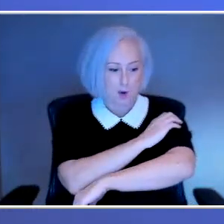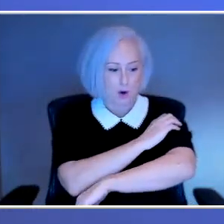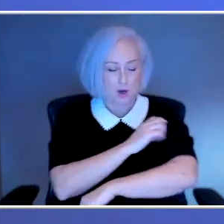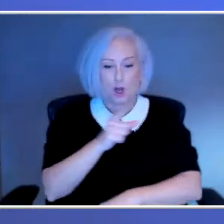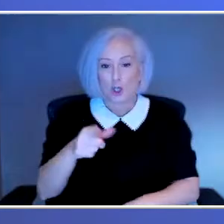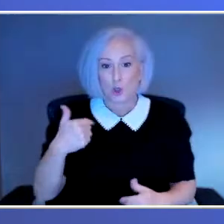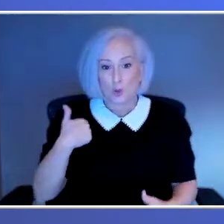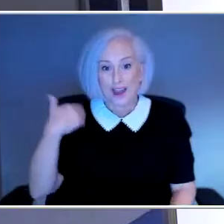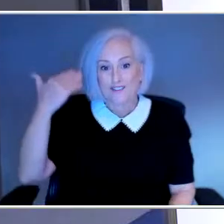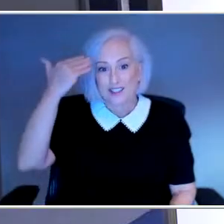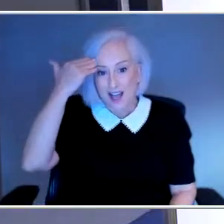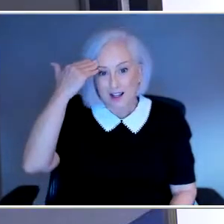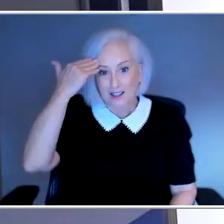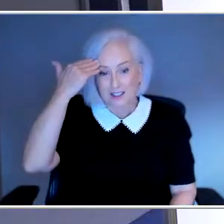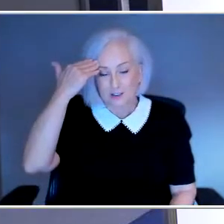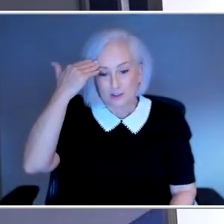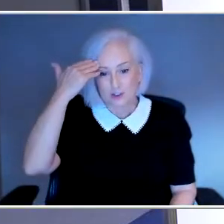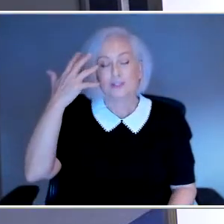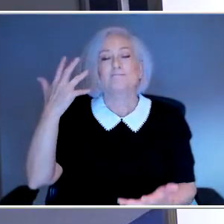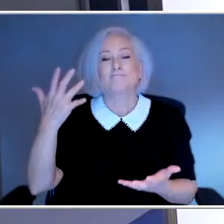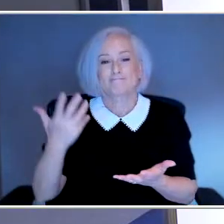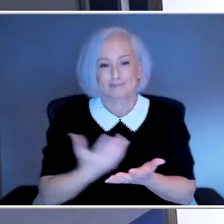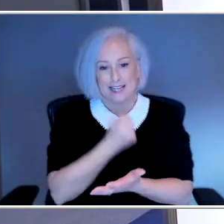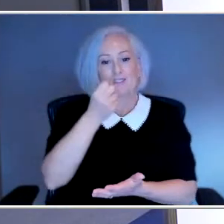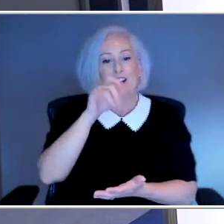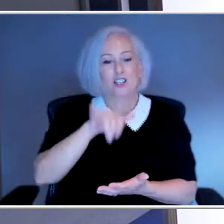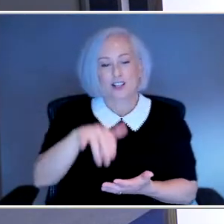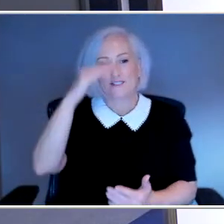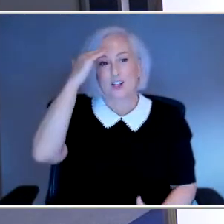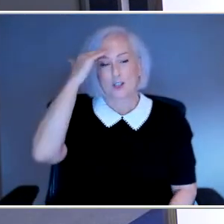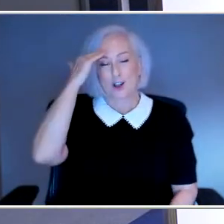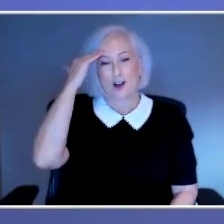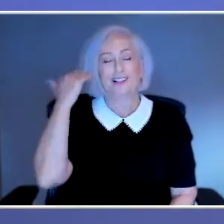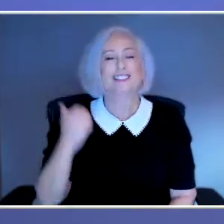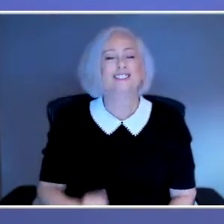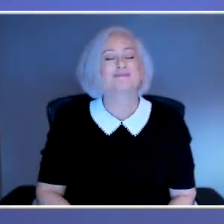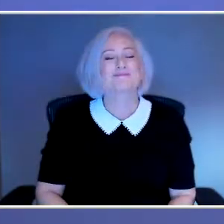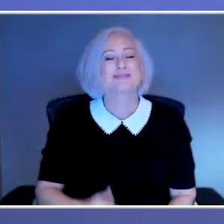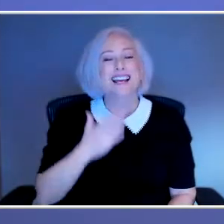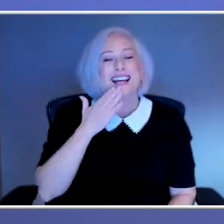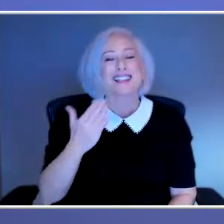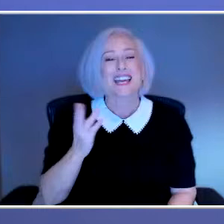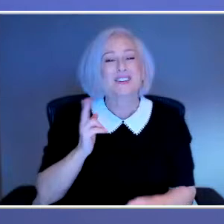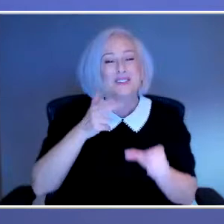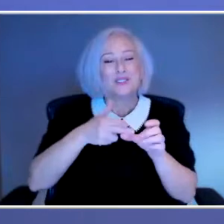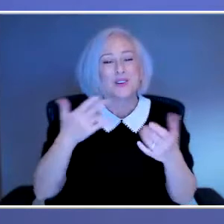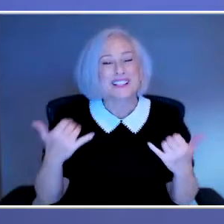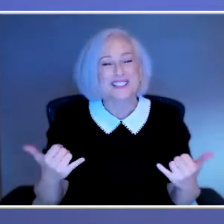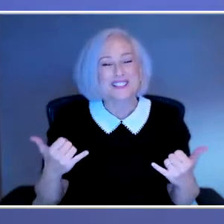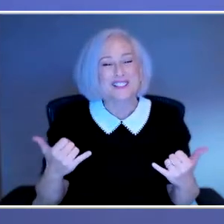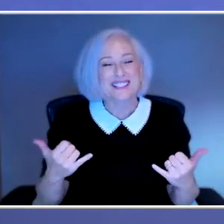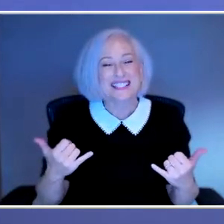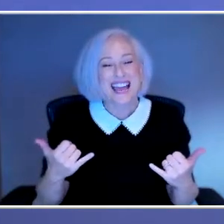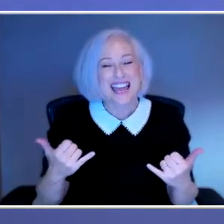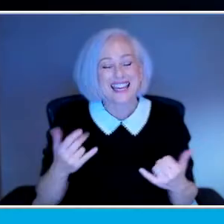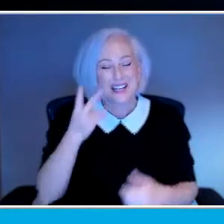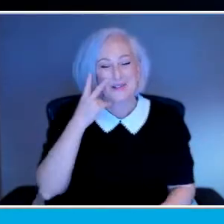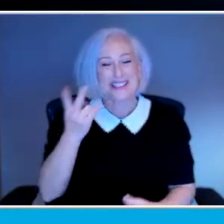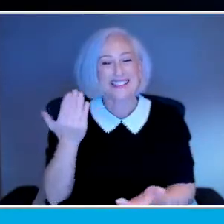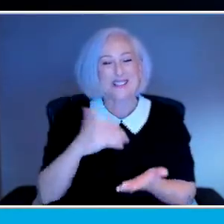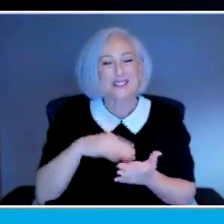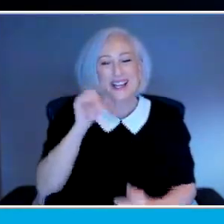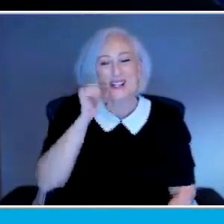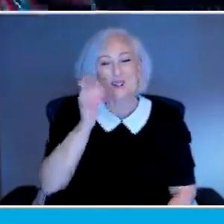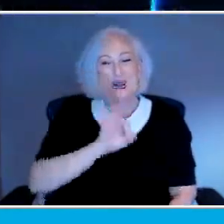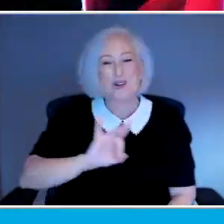it. Well said. Thank you so much, ladies. Thank you both for being here with us Thank today. you. Thanks to all of our viewers for being with us as well. We'll see you back here tomorrow at 8.